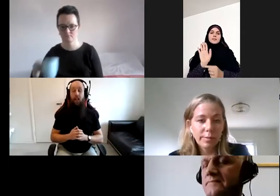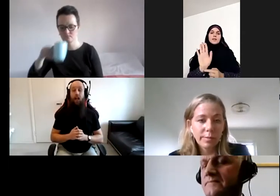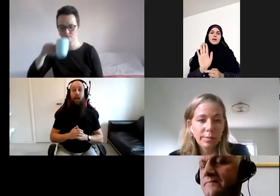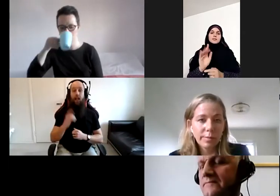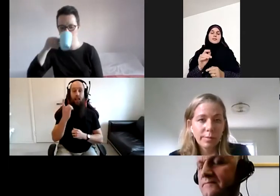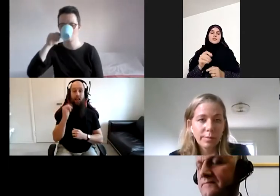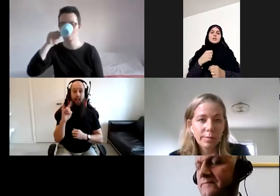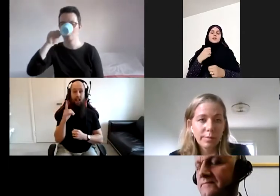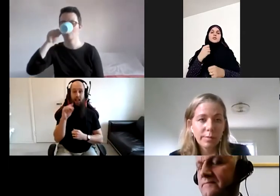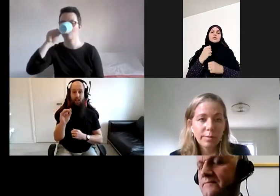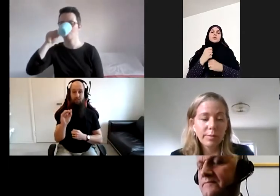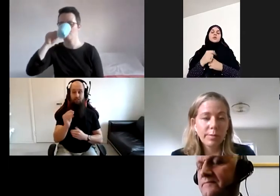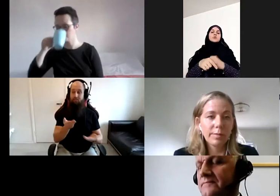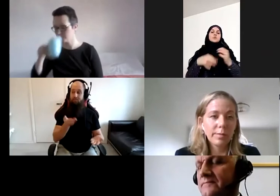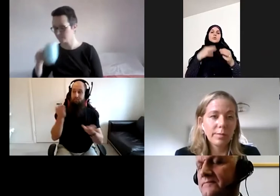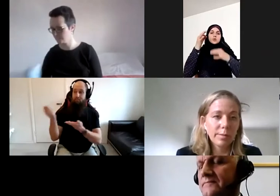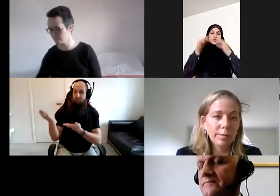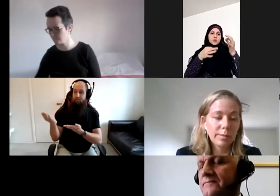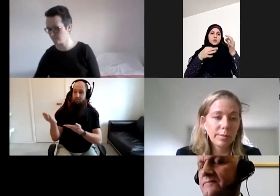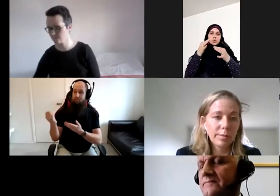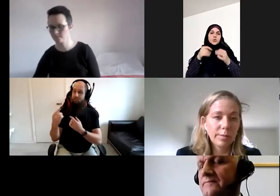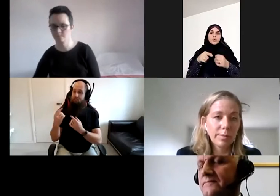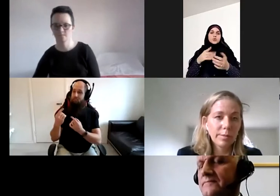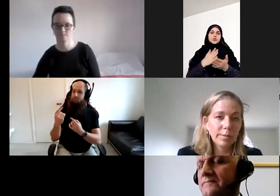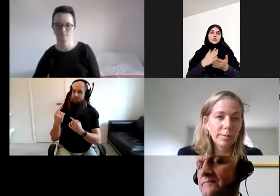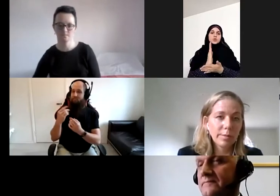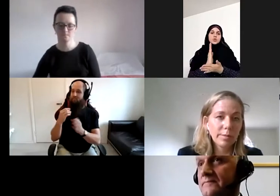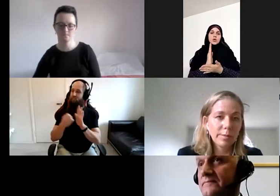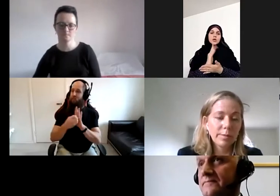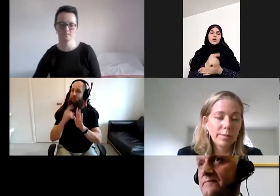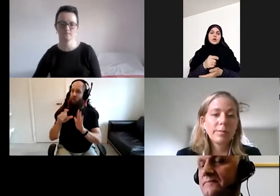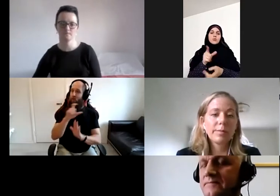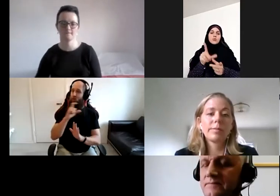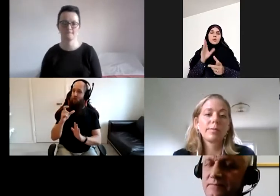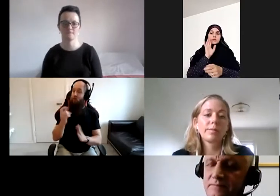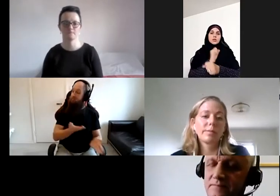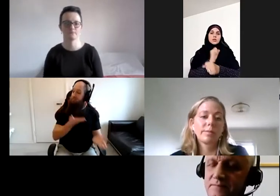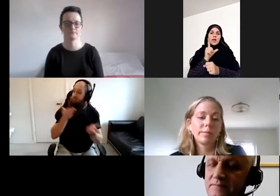be kind enough to share with us. So I will give the floor to you, Leila.